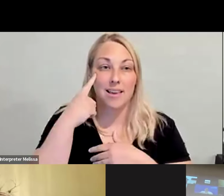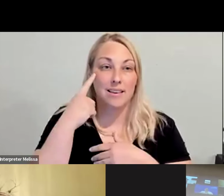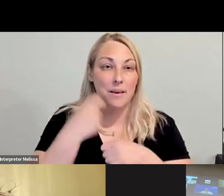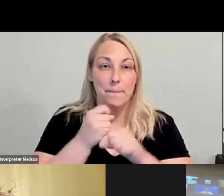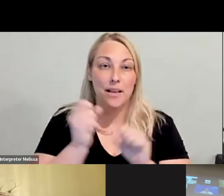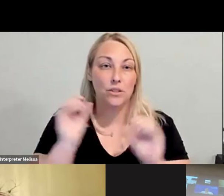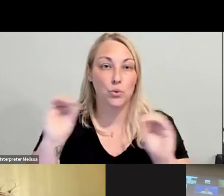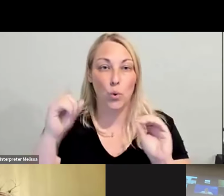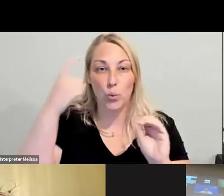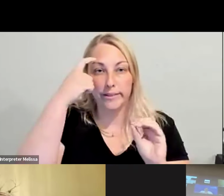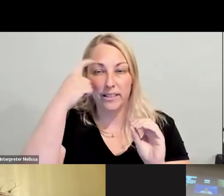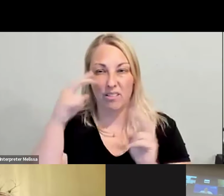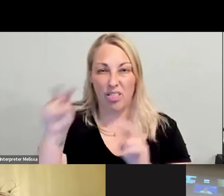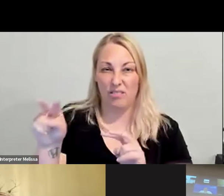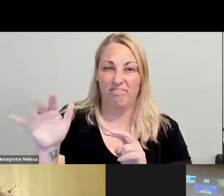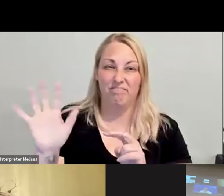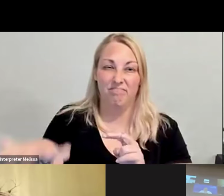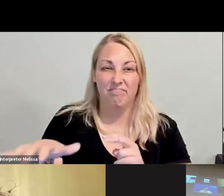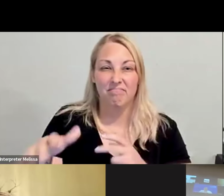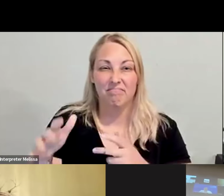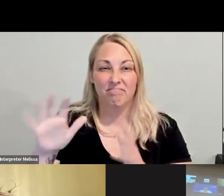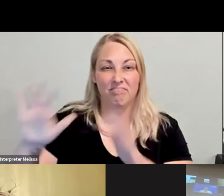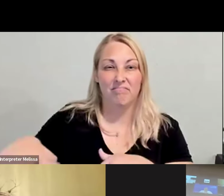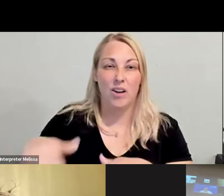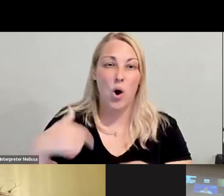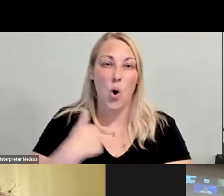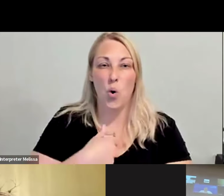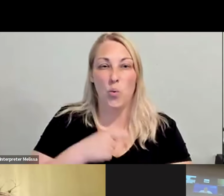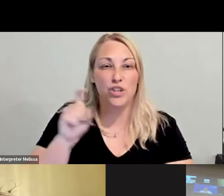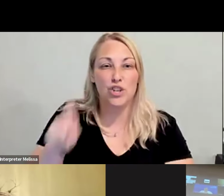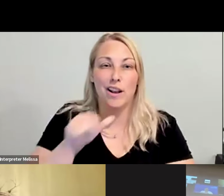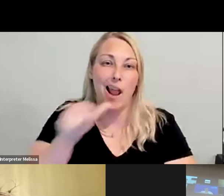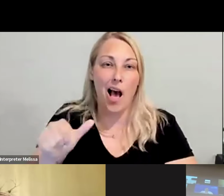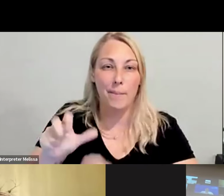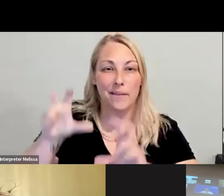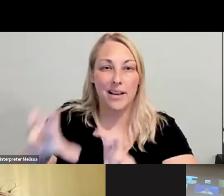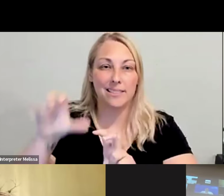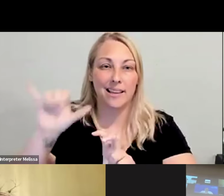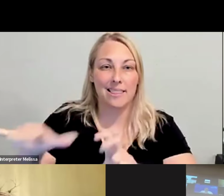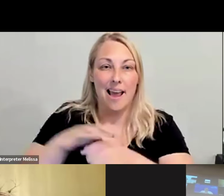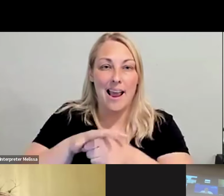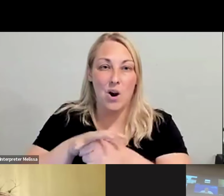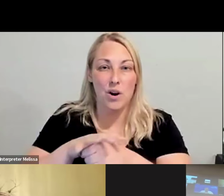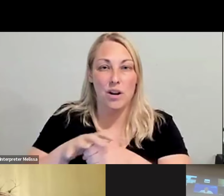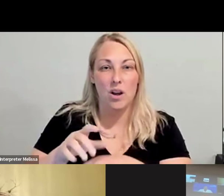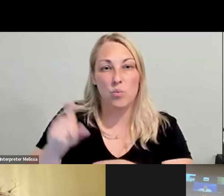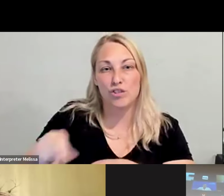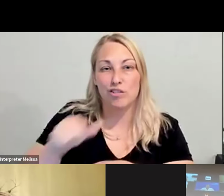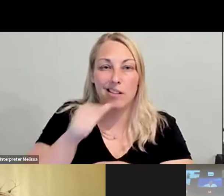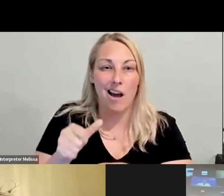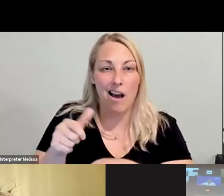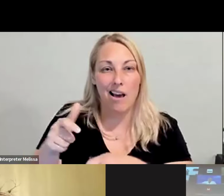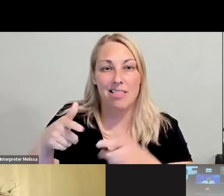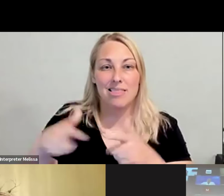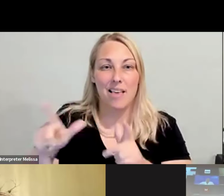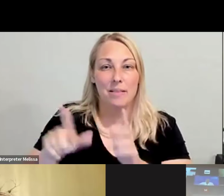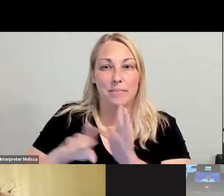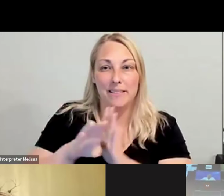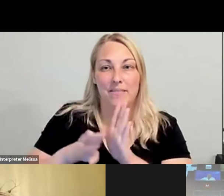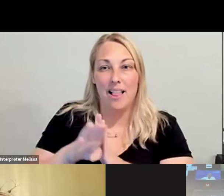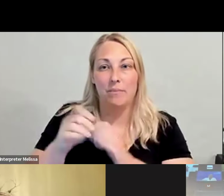that's not doing super well, it's kind of run down, and then say, oh, we shouldn't be investing in this area. We shouldn't let people develop it to make